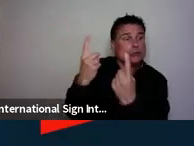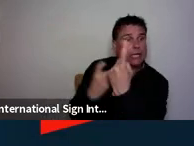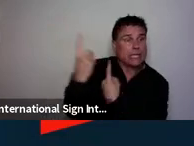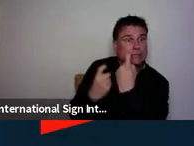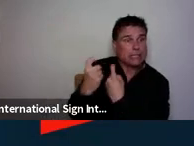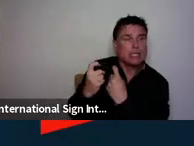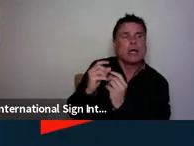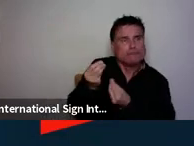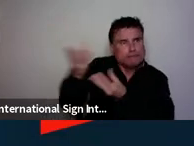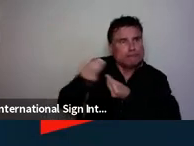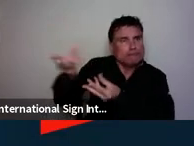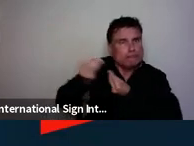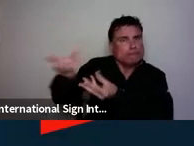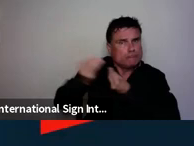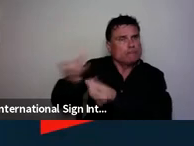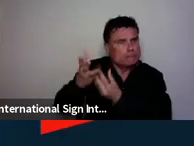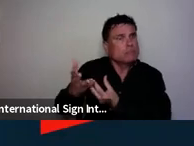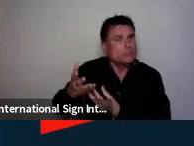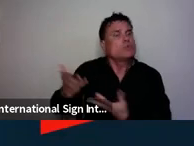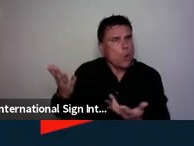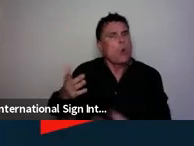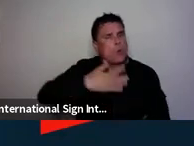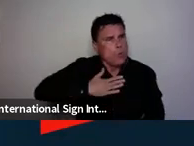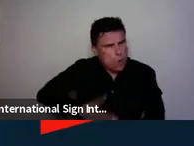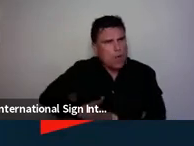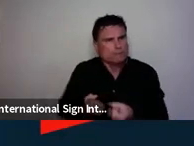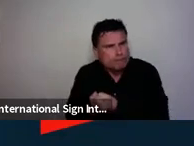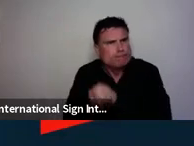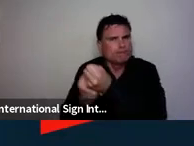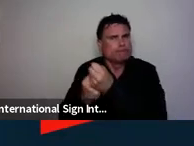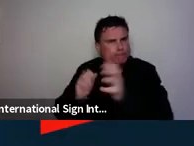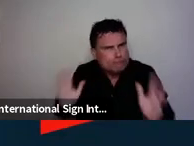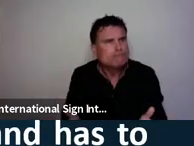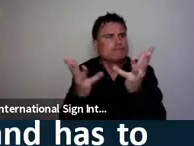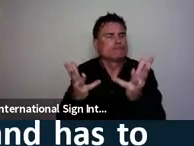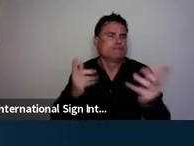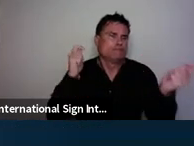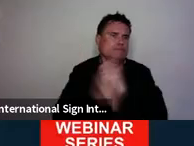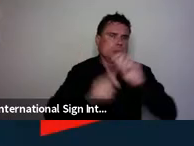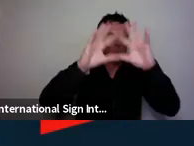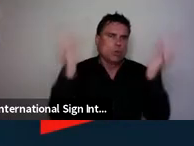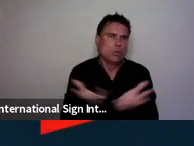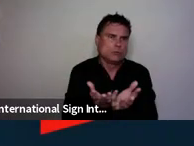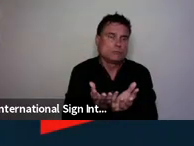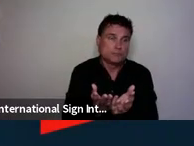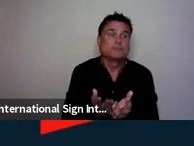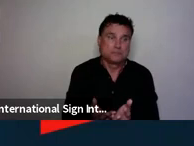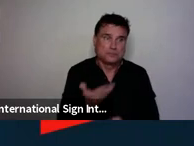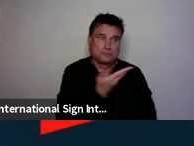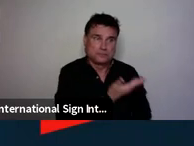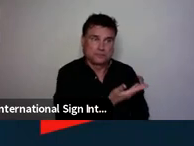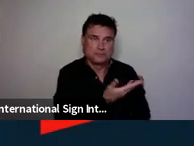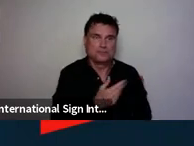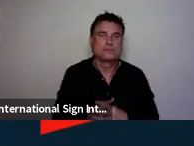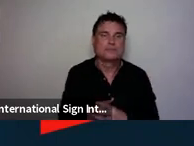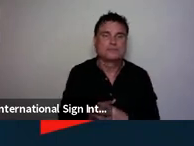wanting to help, and are ready to really change things. Next slide, please. This is my final slide. So what kinds